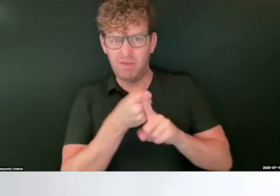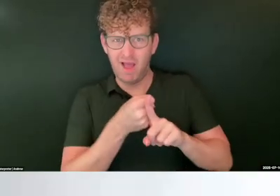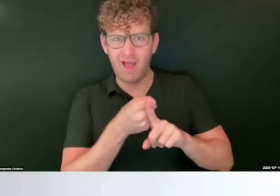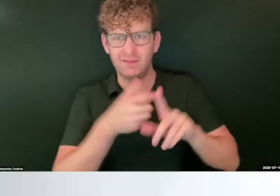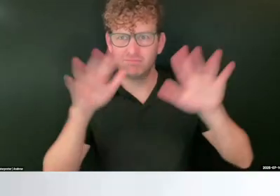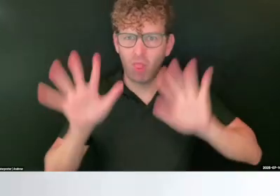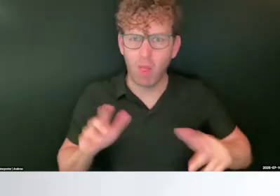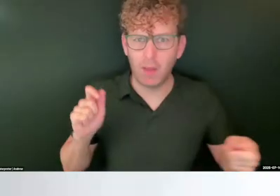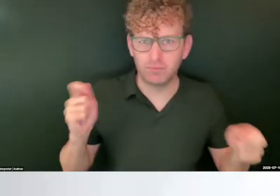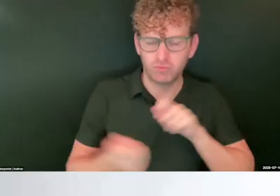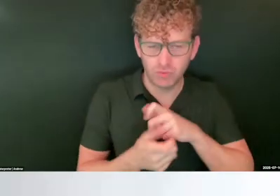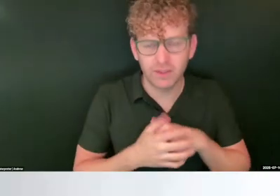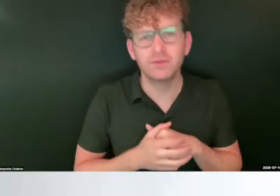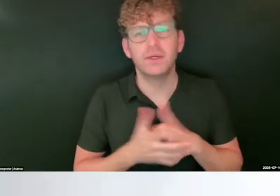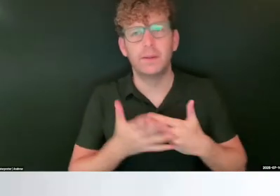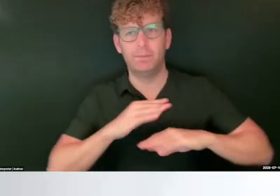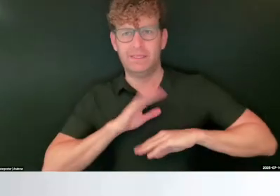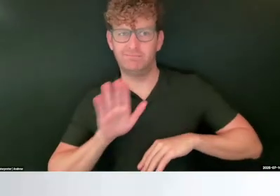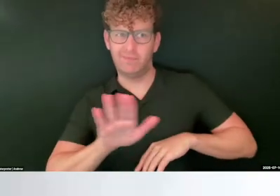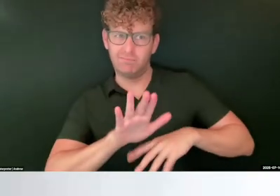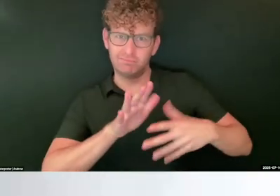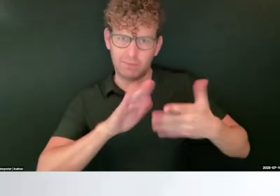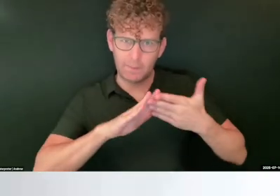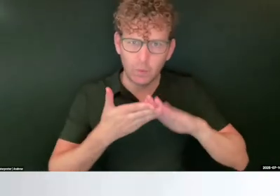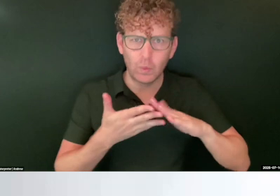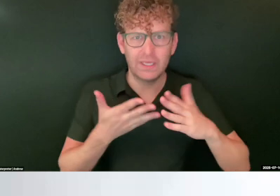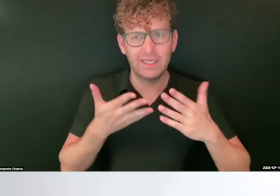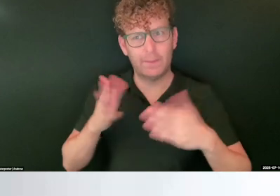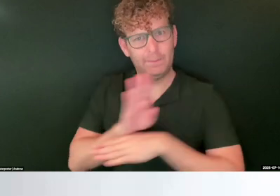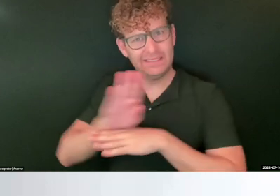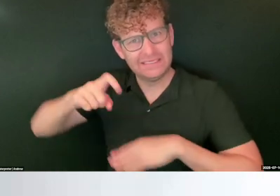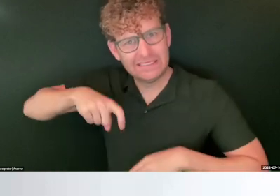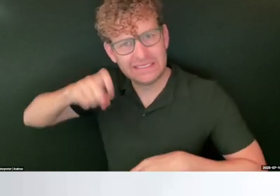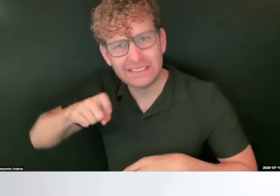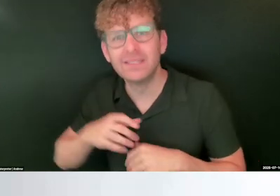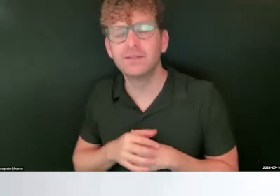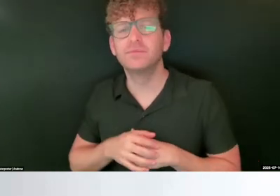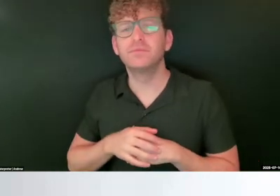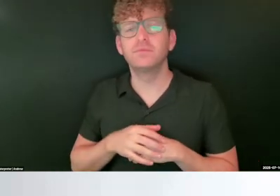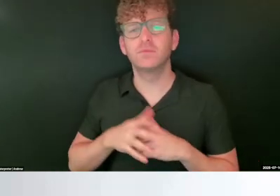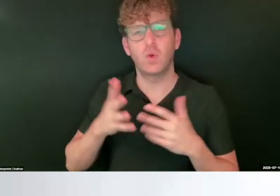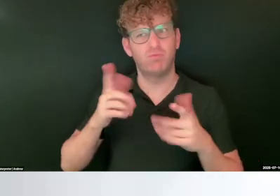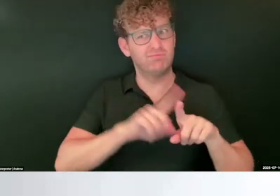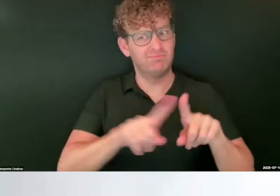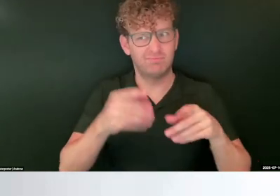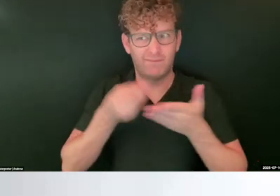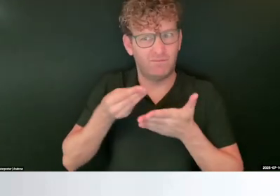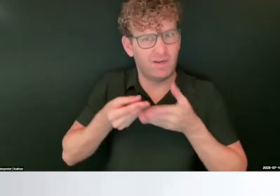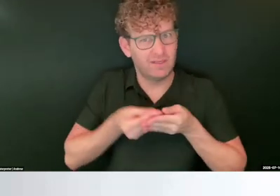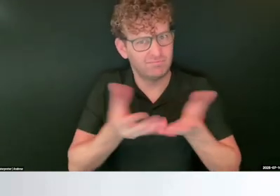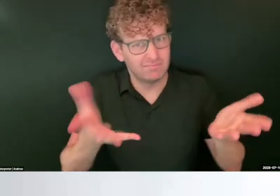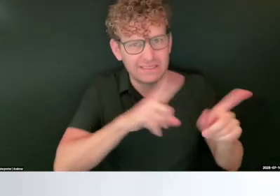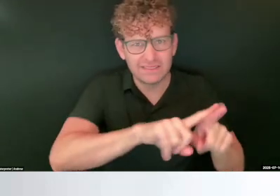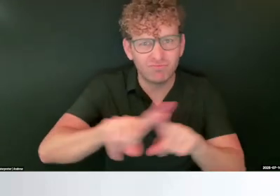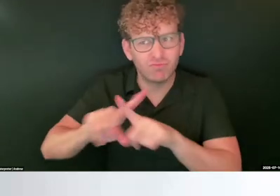aim to meet community and business needs. Where any funding appropriations allow for CARB to allocate funds to different incentive